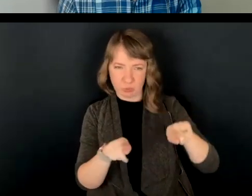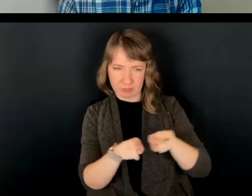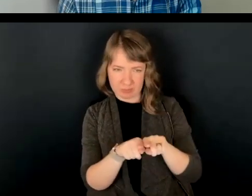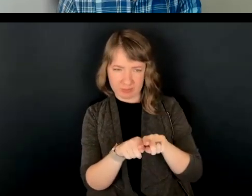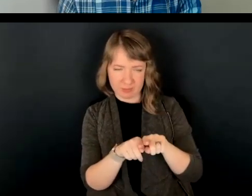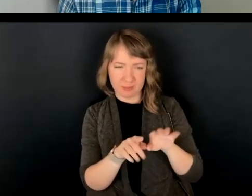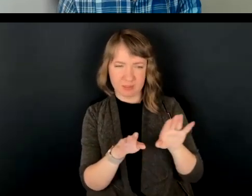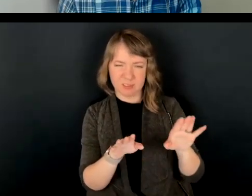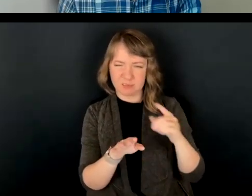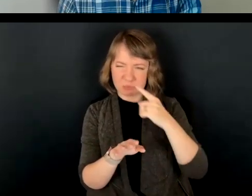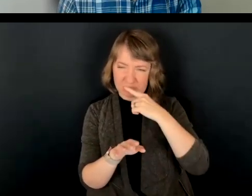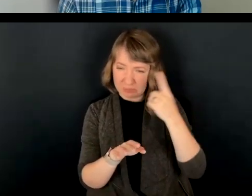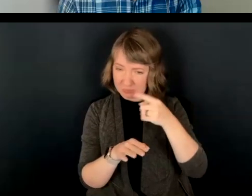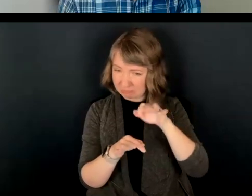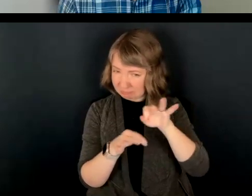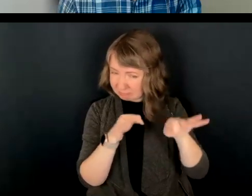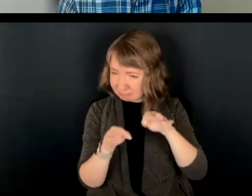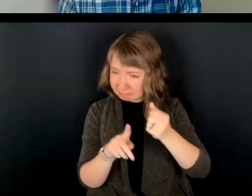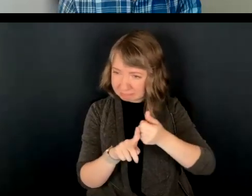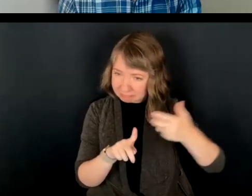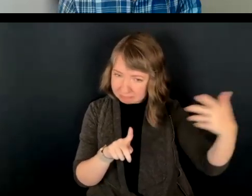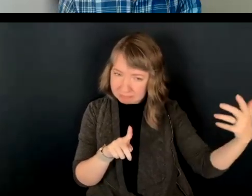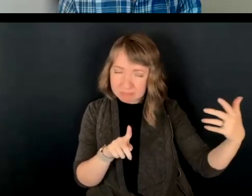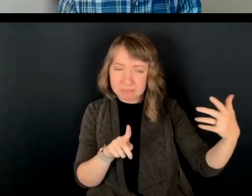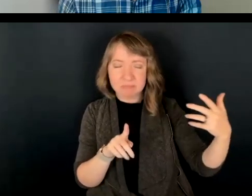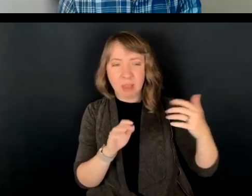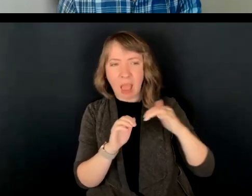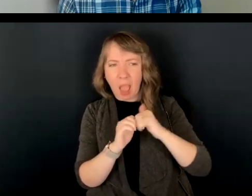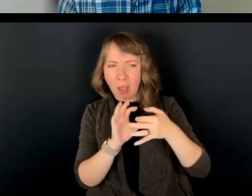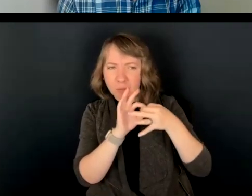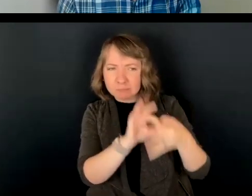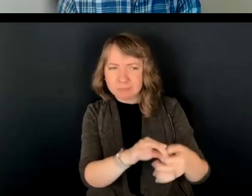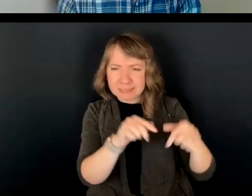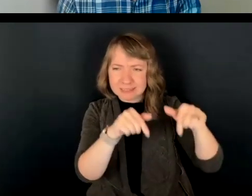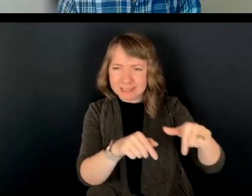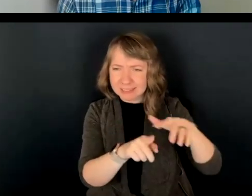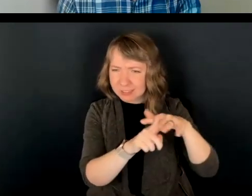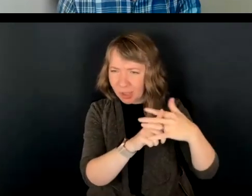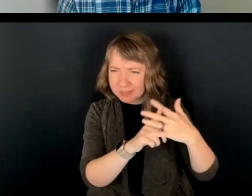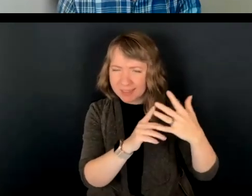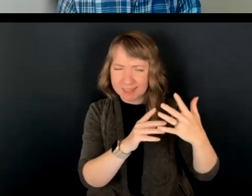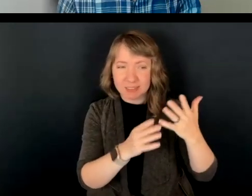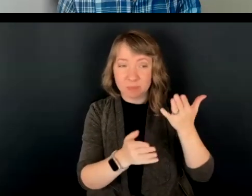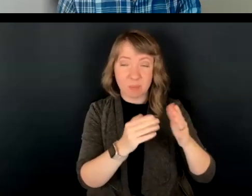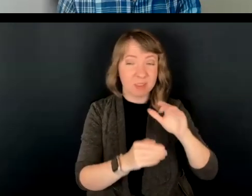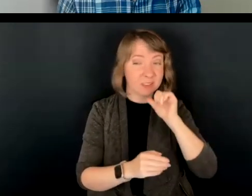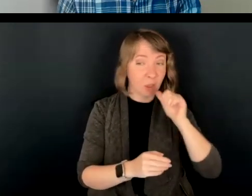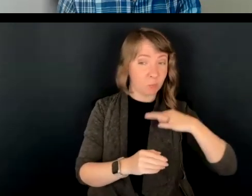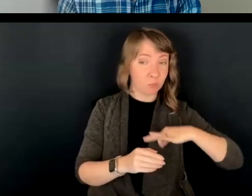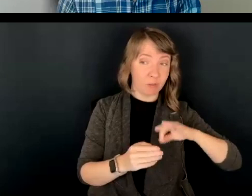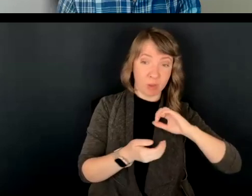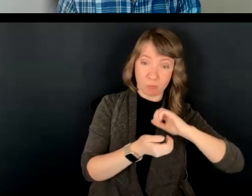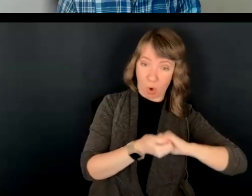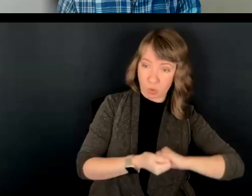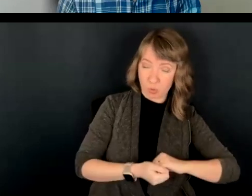they're relevant to this grants and agreements context, and how maybe nonprofit partners have worked with these